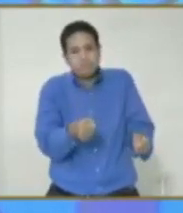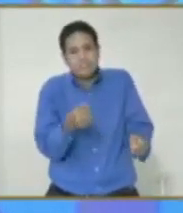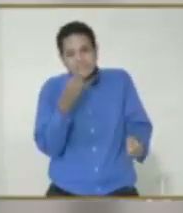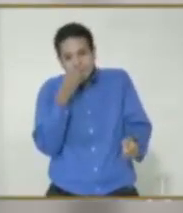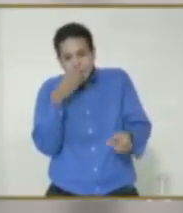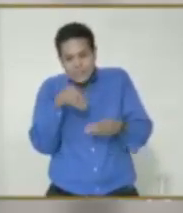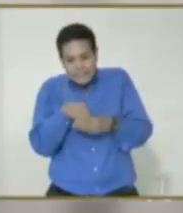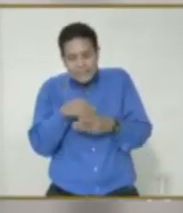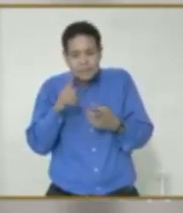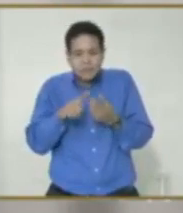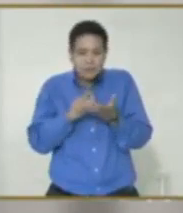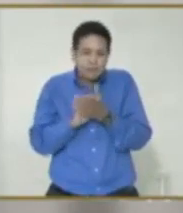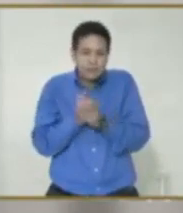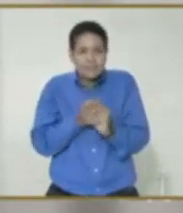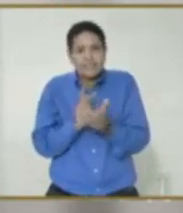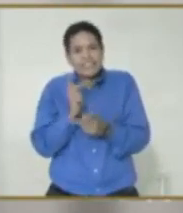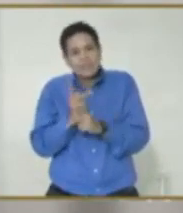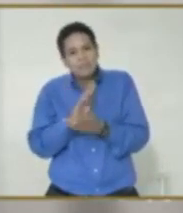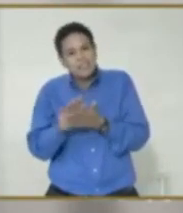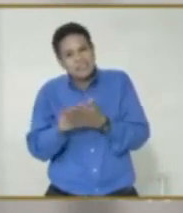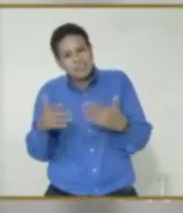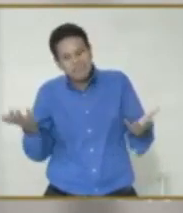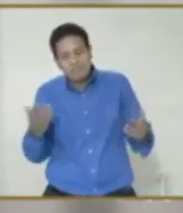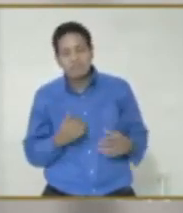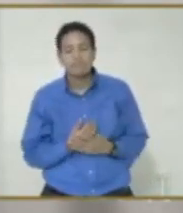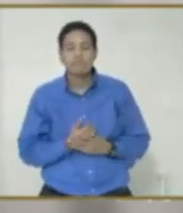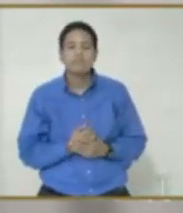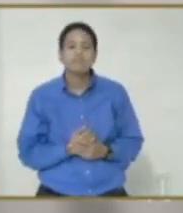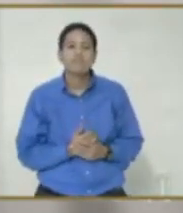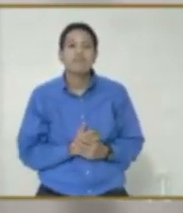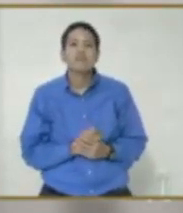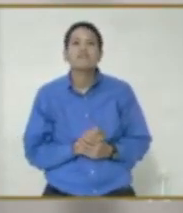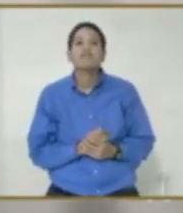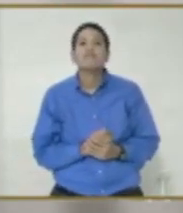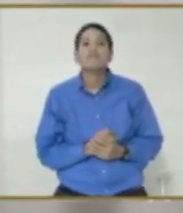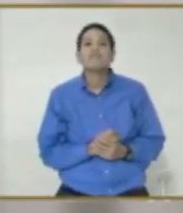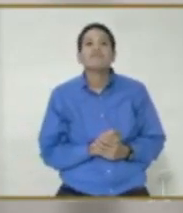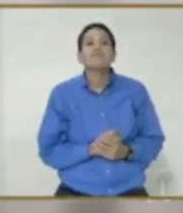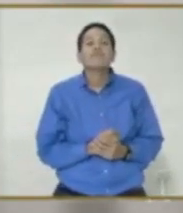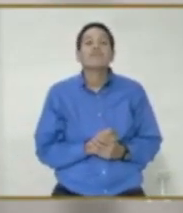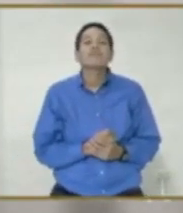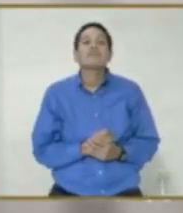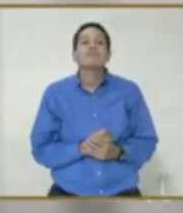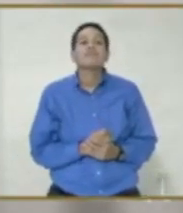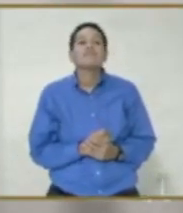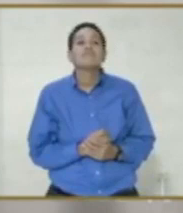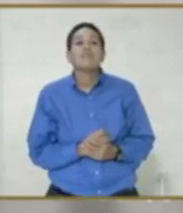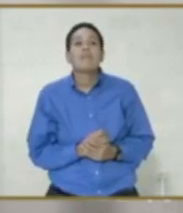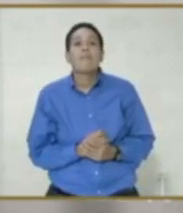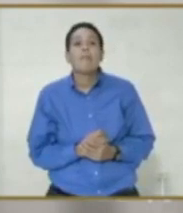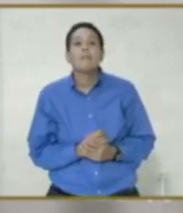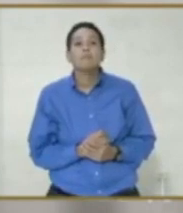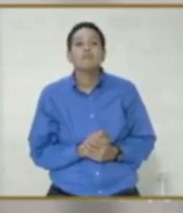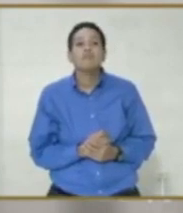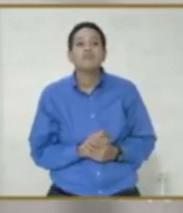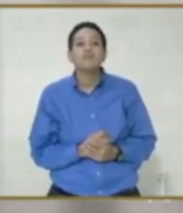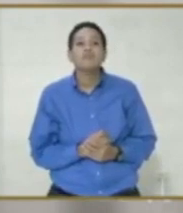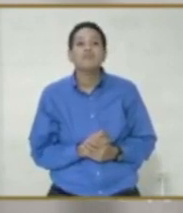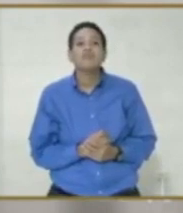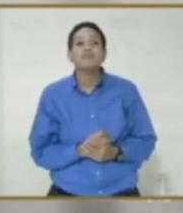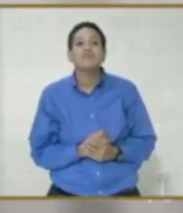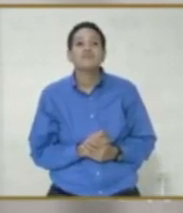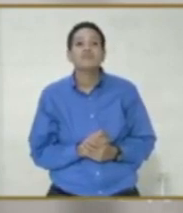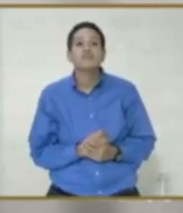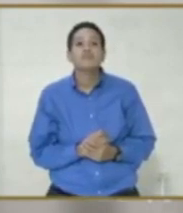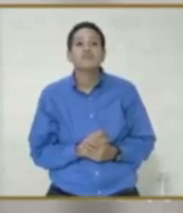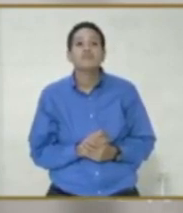Minister. A question coming in from a participant in Port Maria. Is His Worship